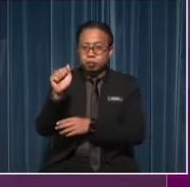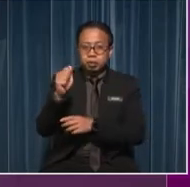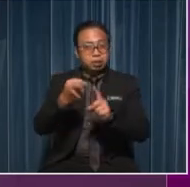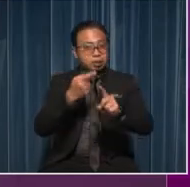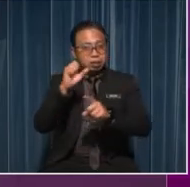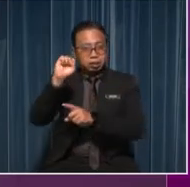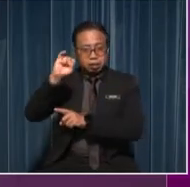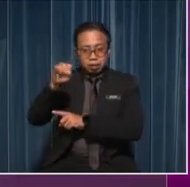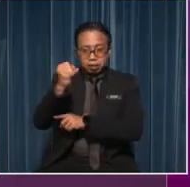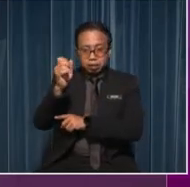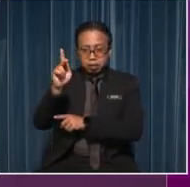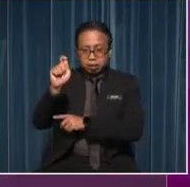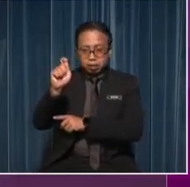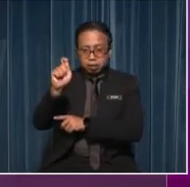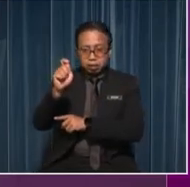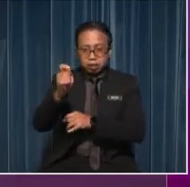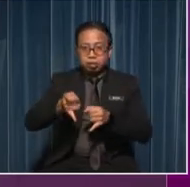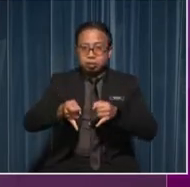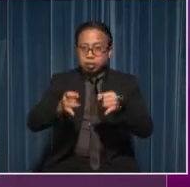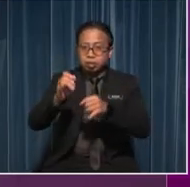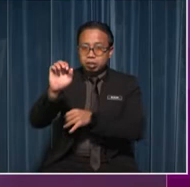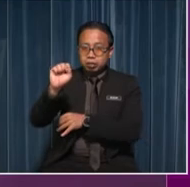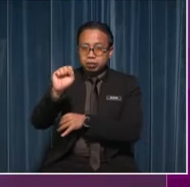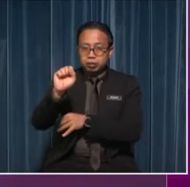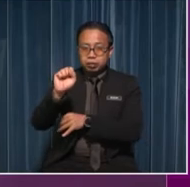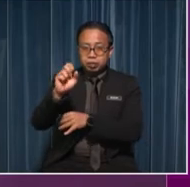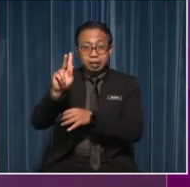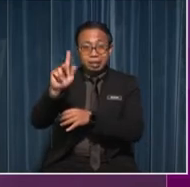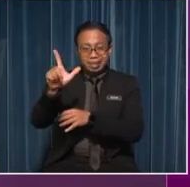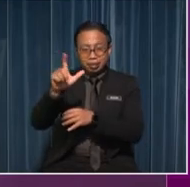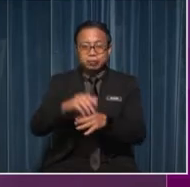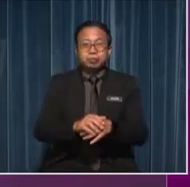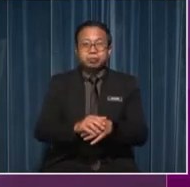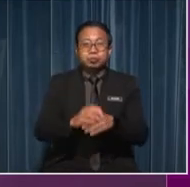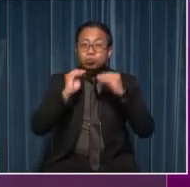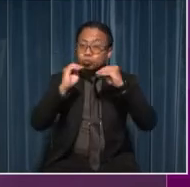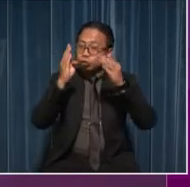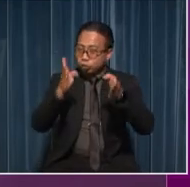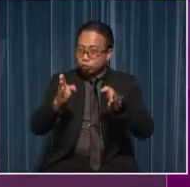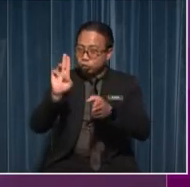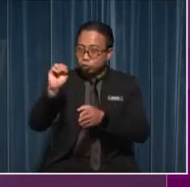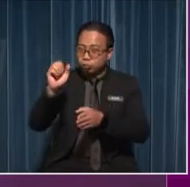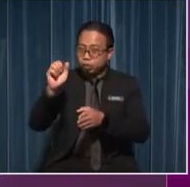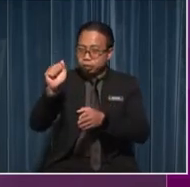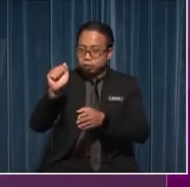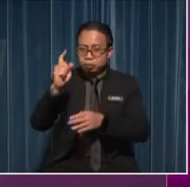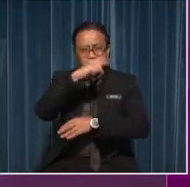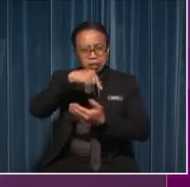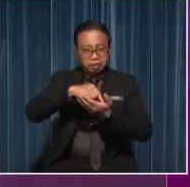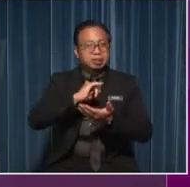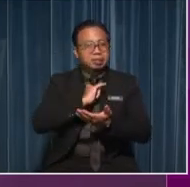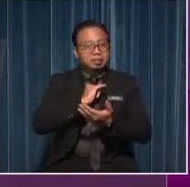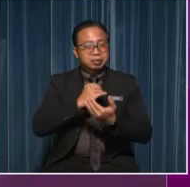Jalan Fletcher, Kuala Lumpur, and you can call me Teacher Uma. With us is our sign